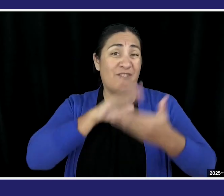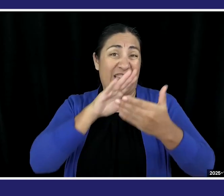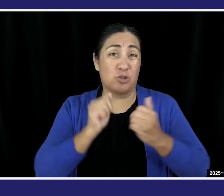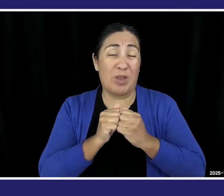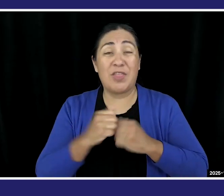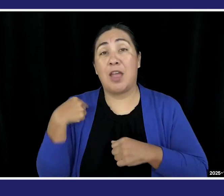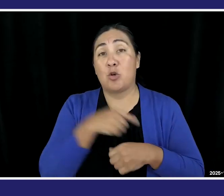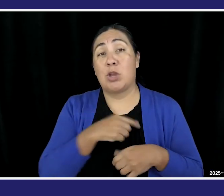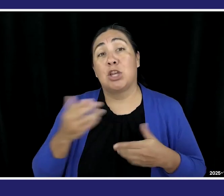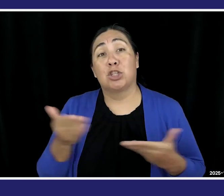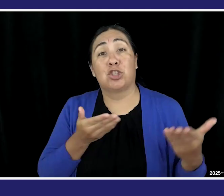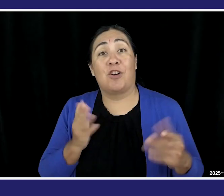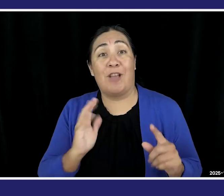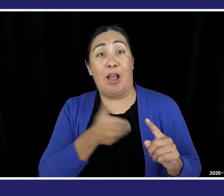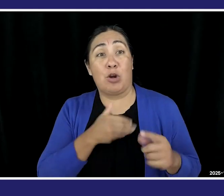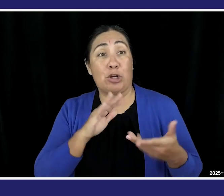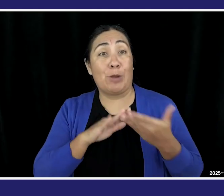our communities.